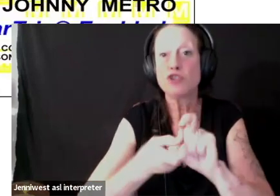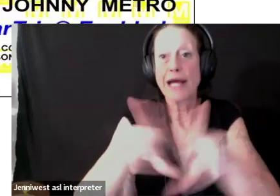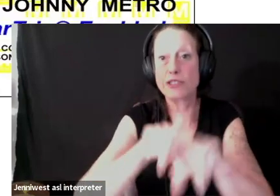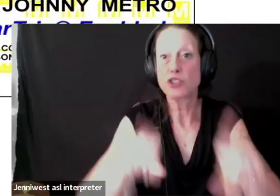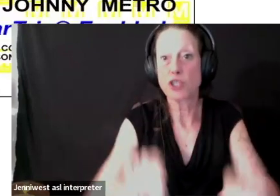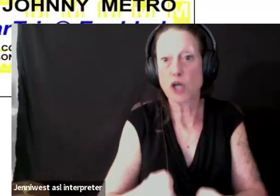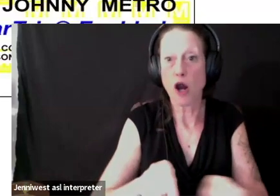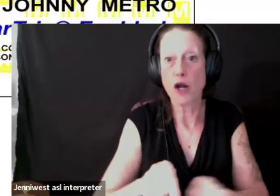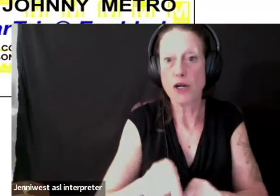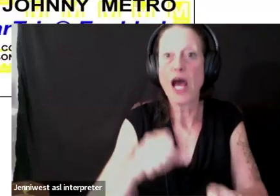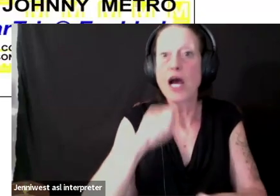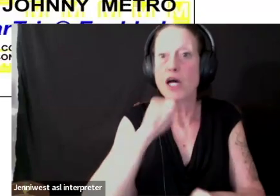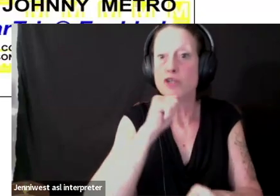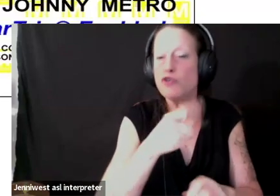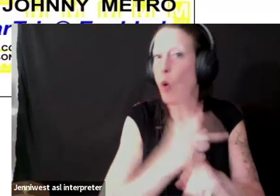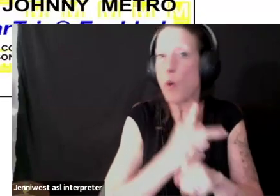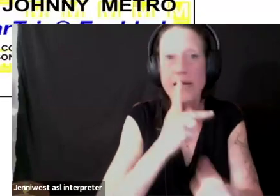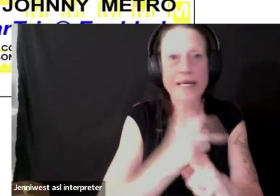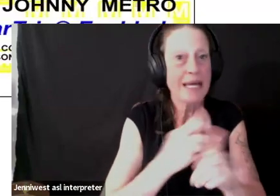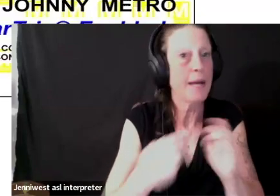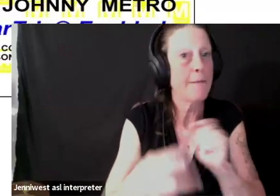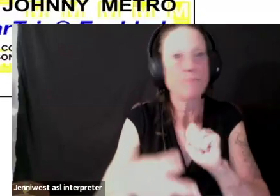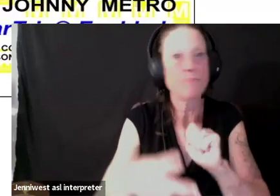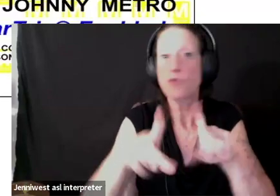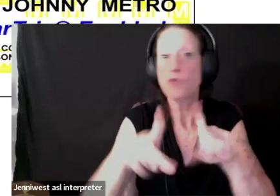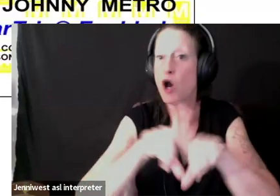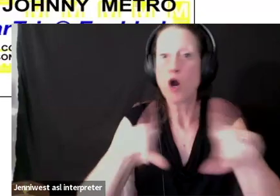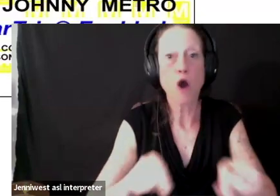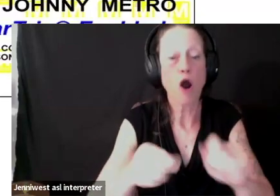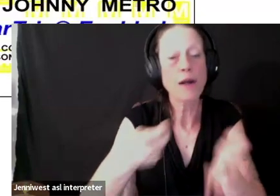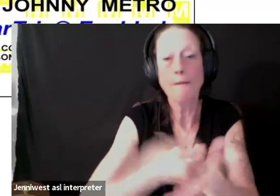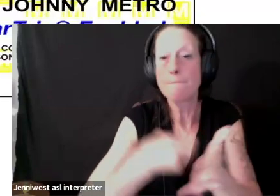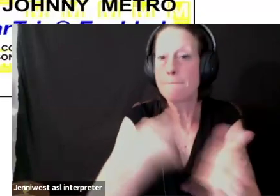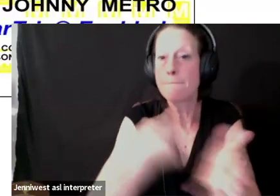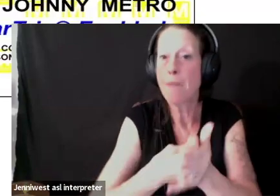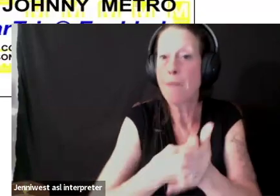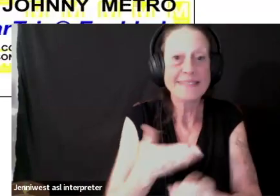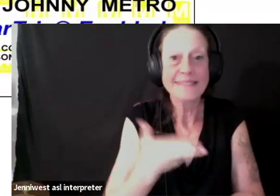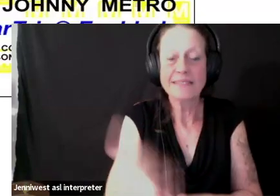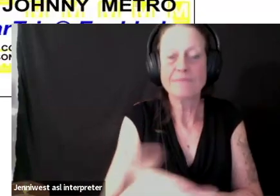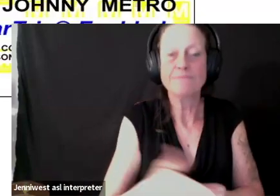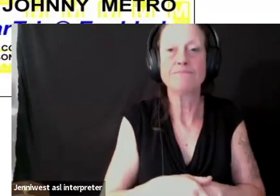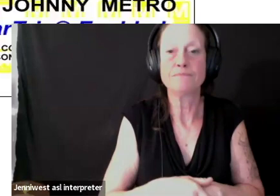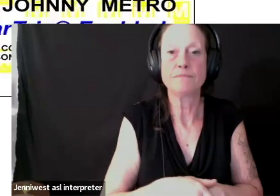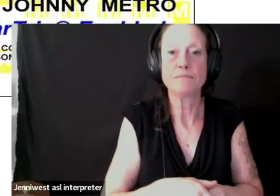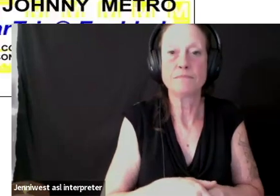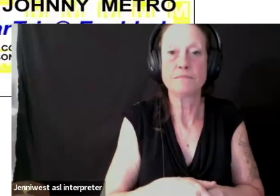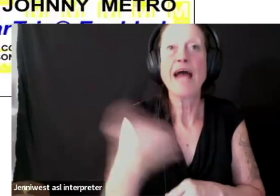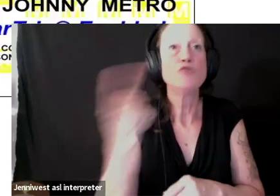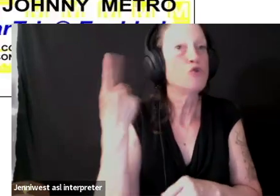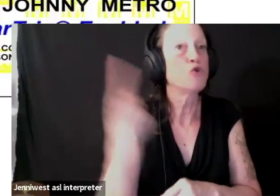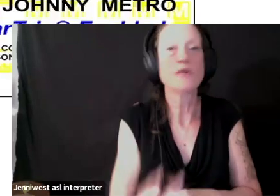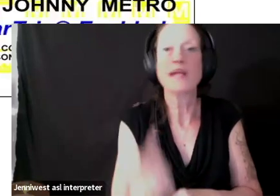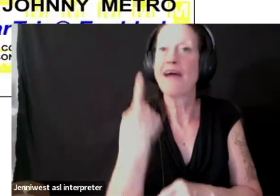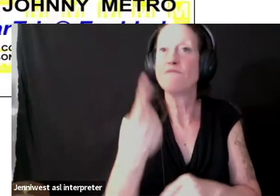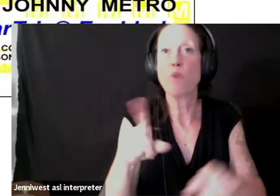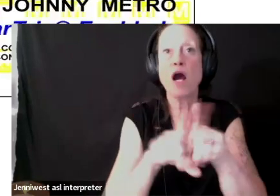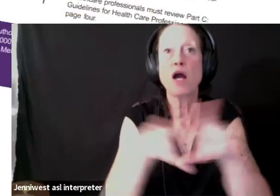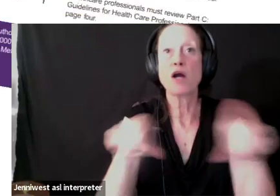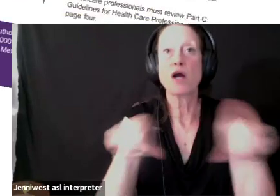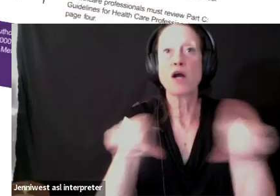the application. And then when the cards are about to expire, Metro will send you a notification that they're going to